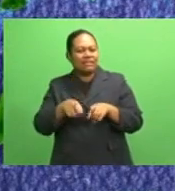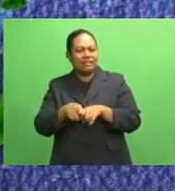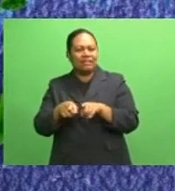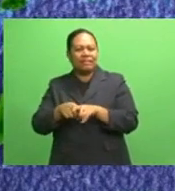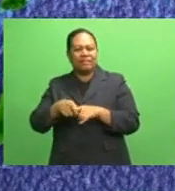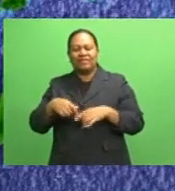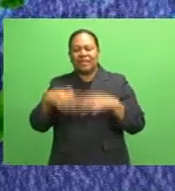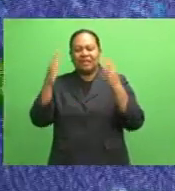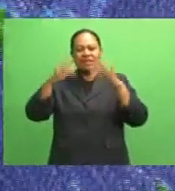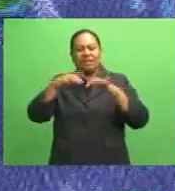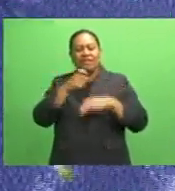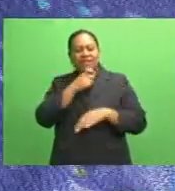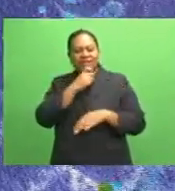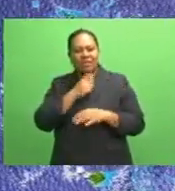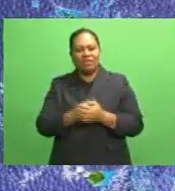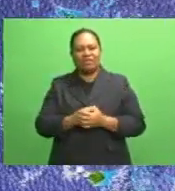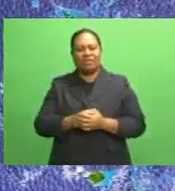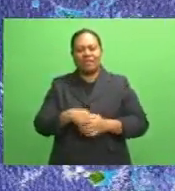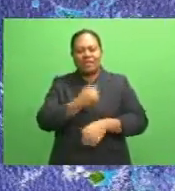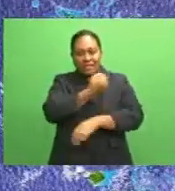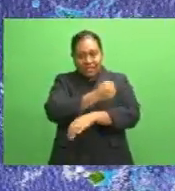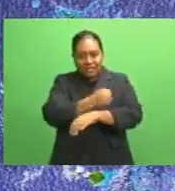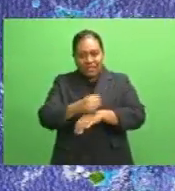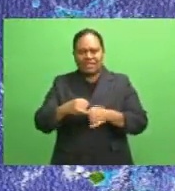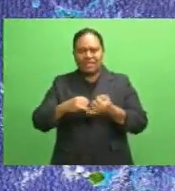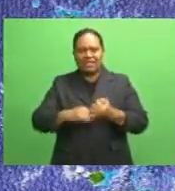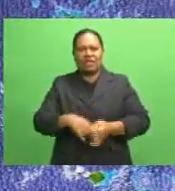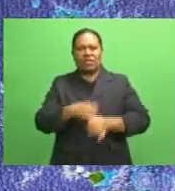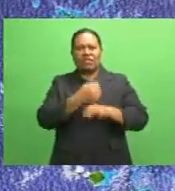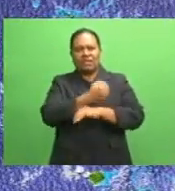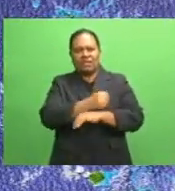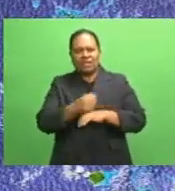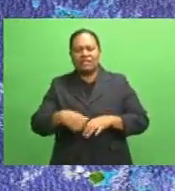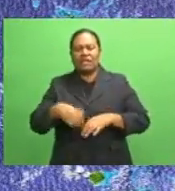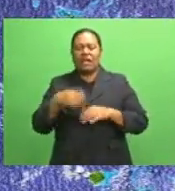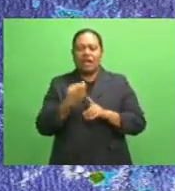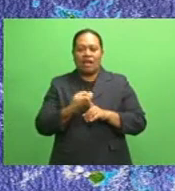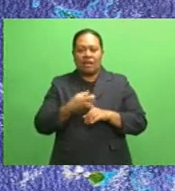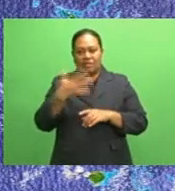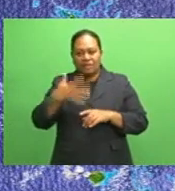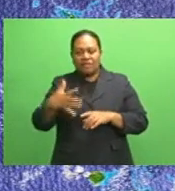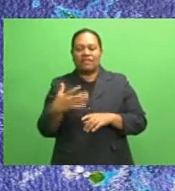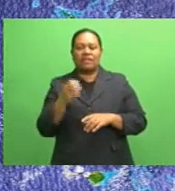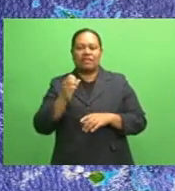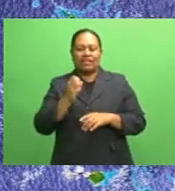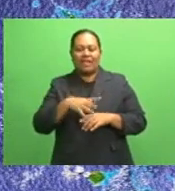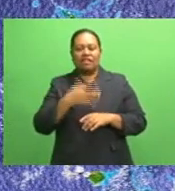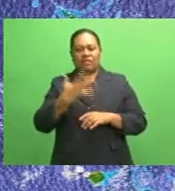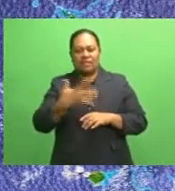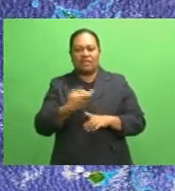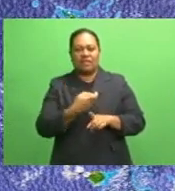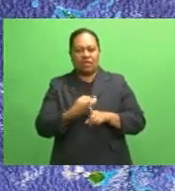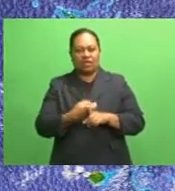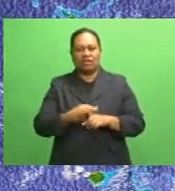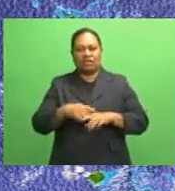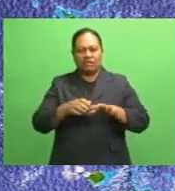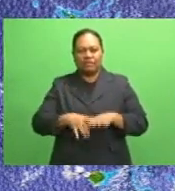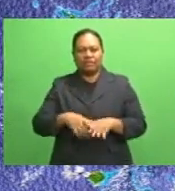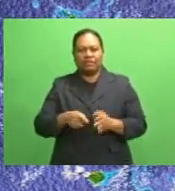afternoon. At sea, southeast winds 10 to 15 knots, moderate seas. Turning to the tides, low tide was